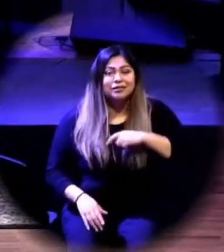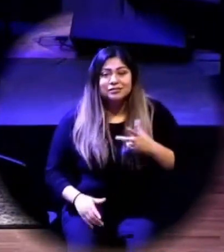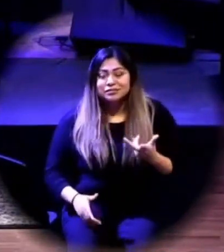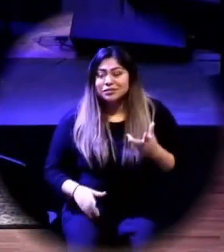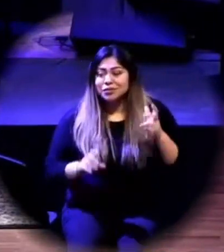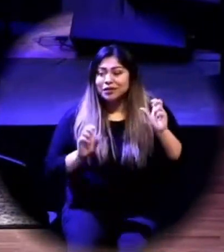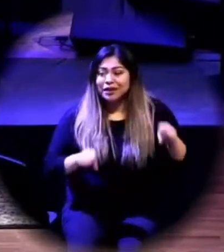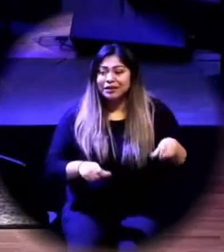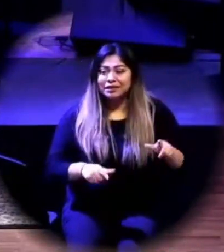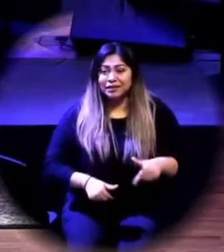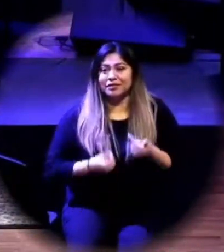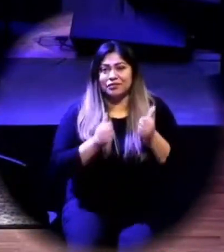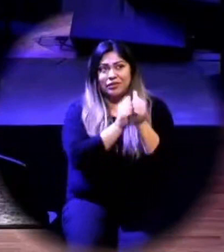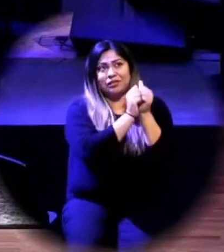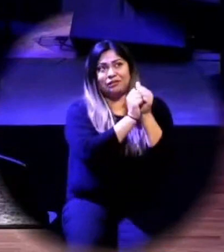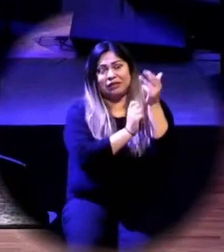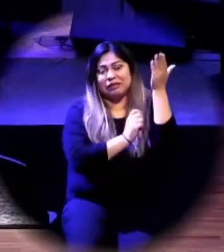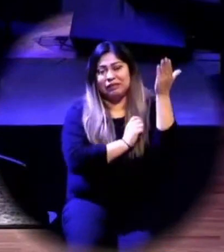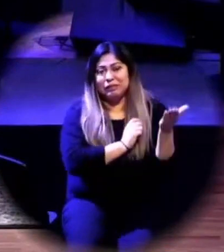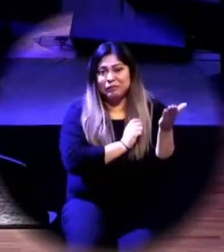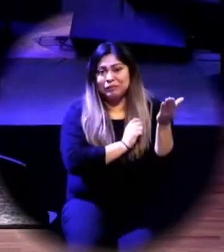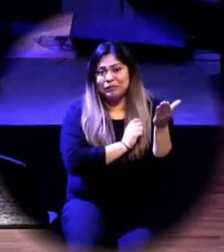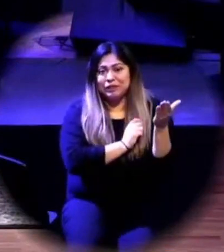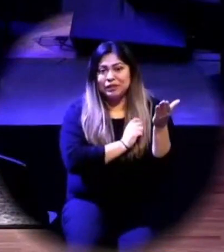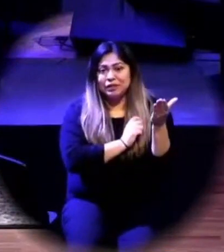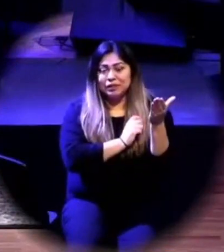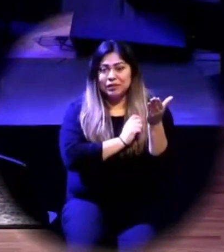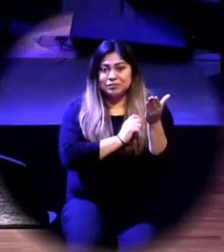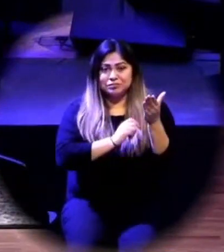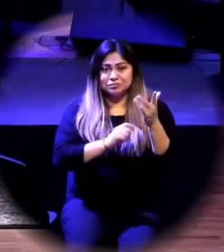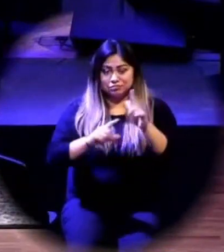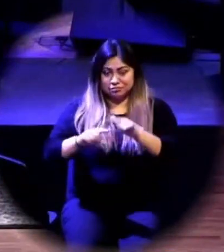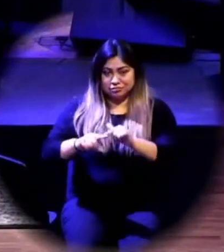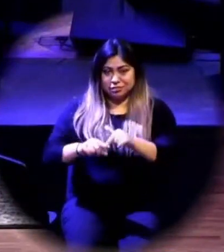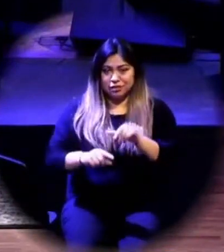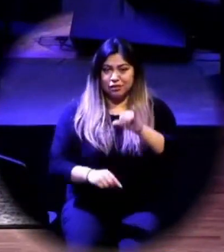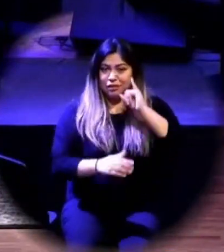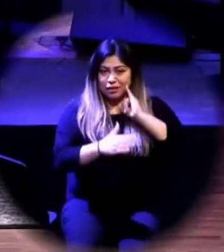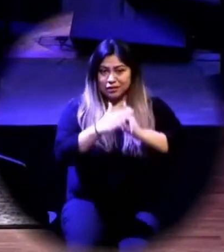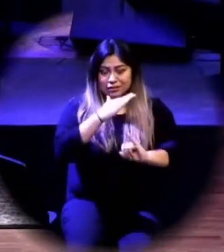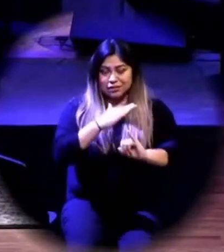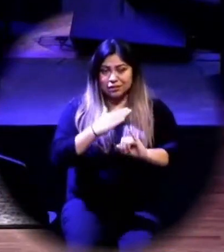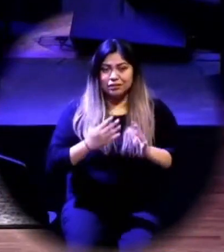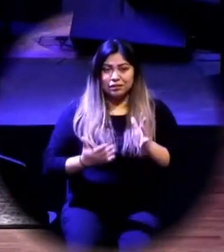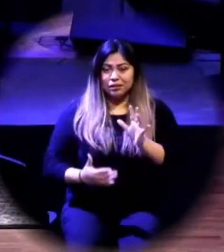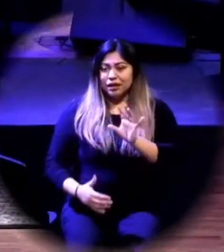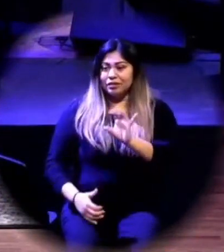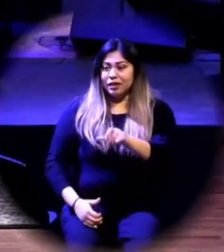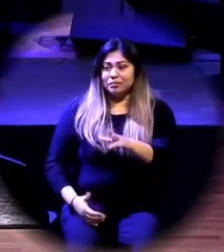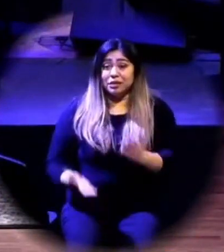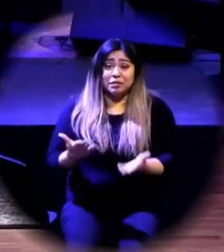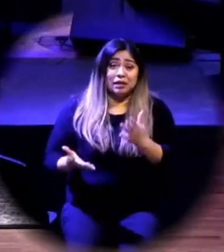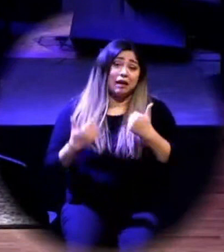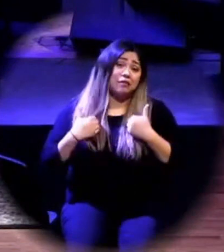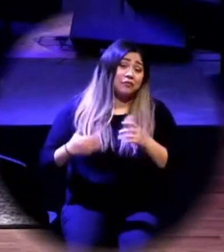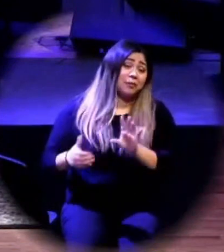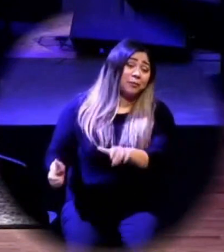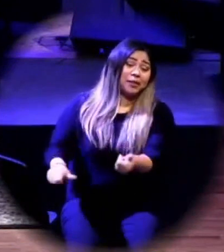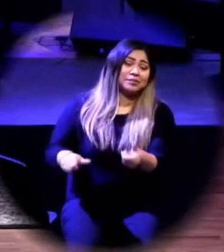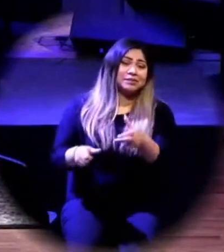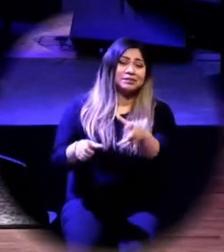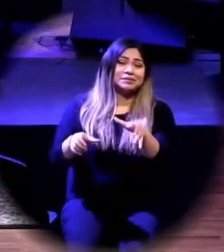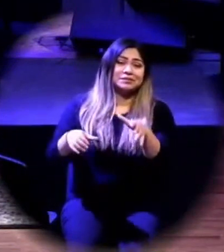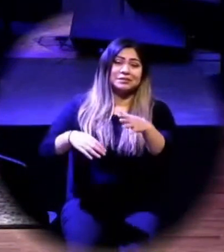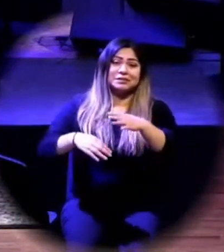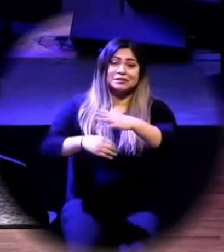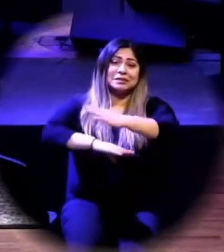I think, based on Isaiah, like right there may be in that great heavenly feast of Baptist section where we'll toast with grape juice, but in that